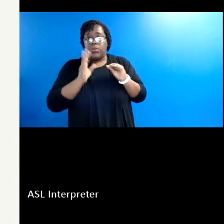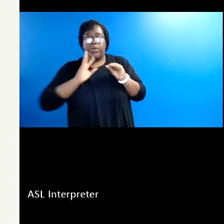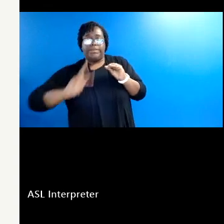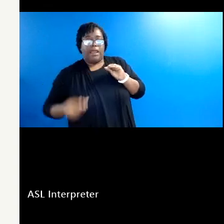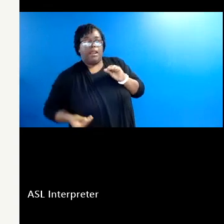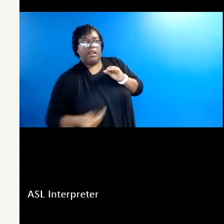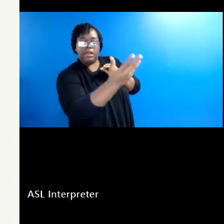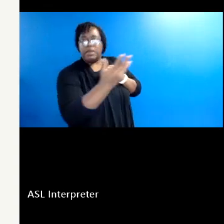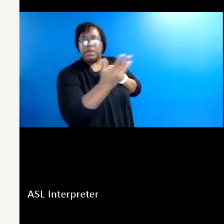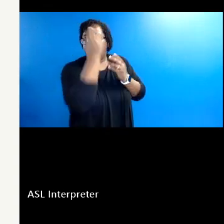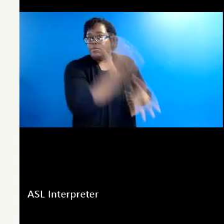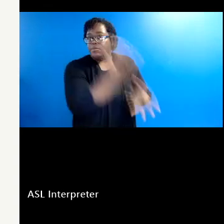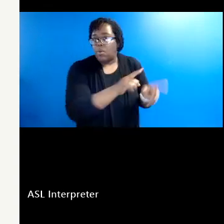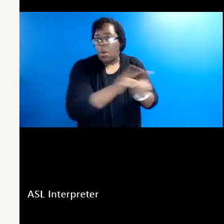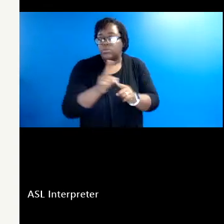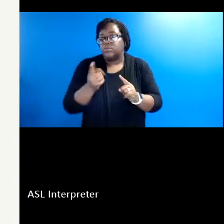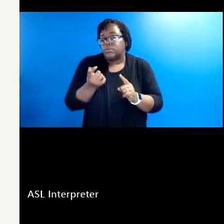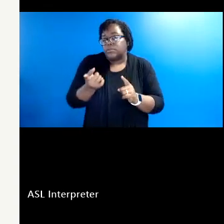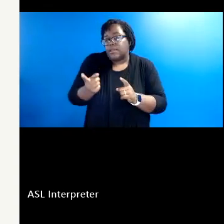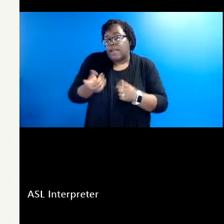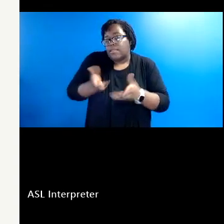notification process, and this gives us a little more time.